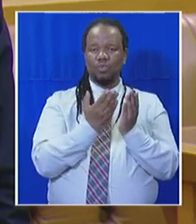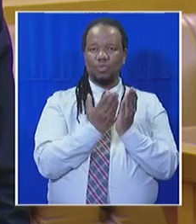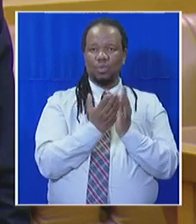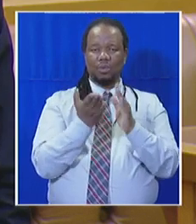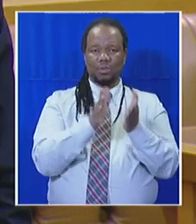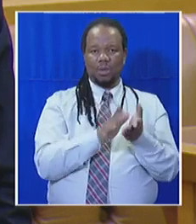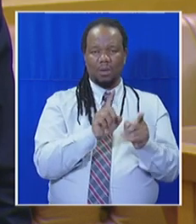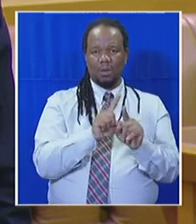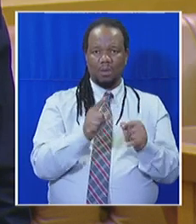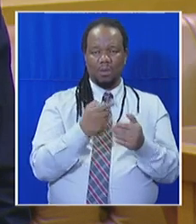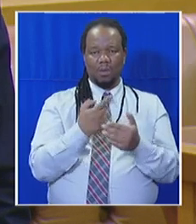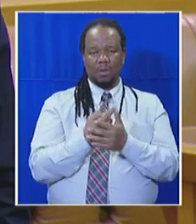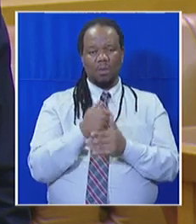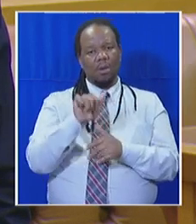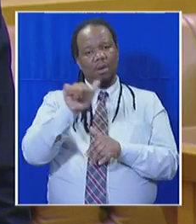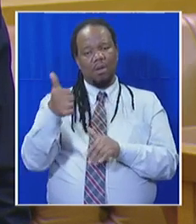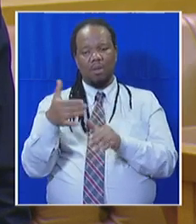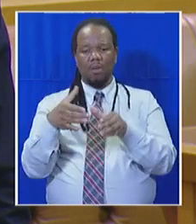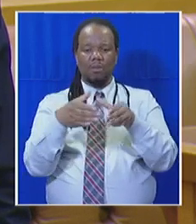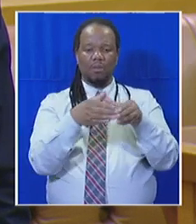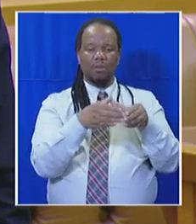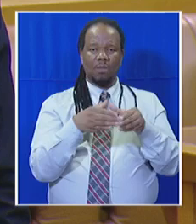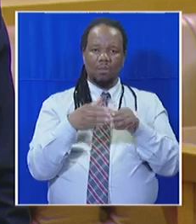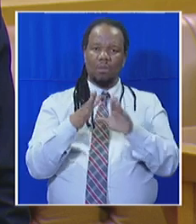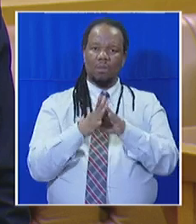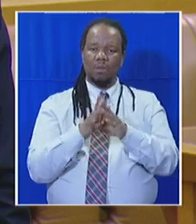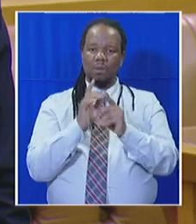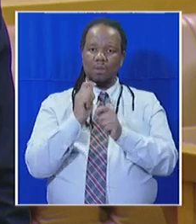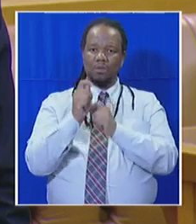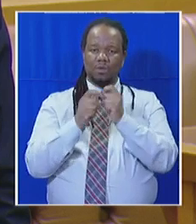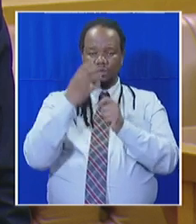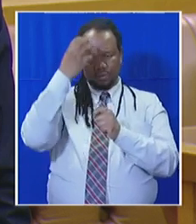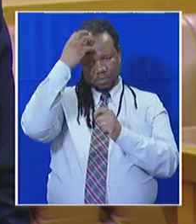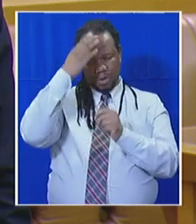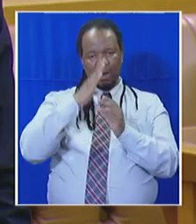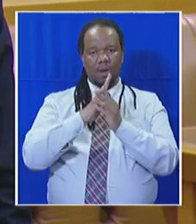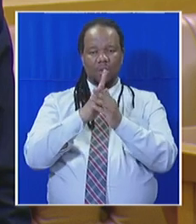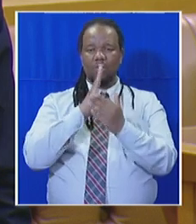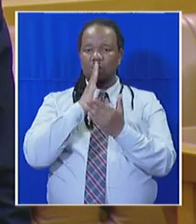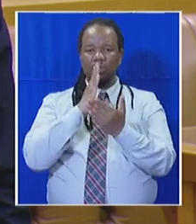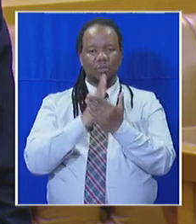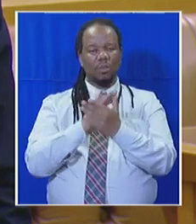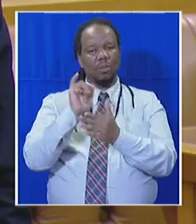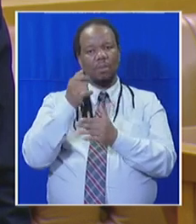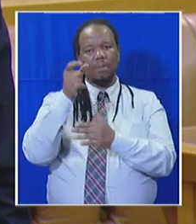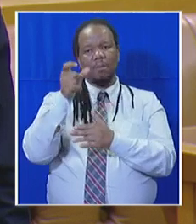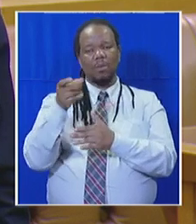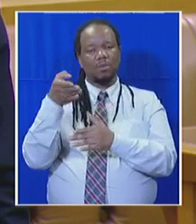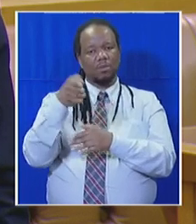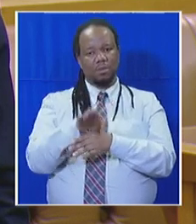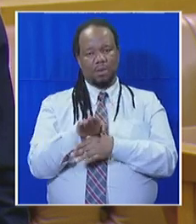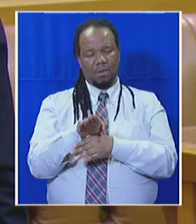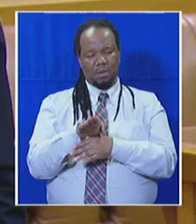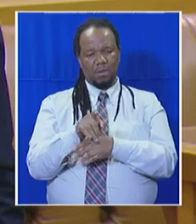role that all the relevant stakeholders, especially the traditional leaders, can play to ensure that no life is lost during the